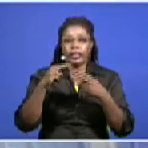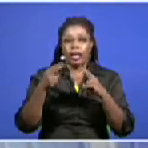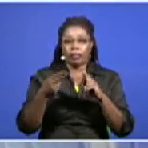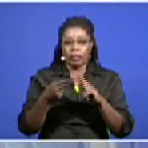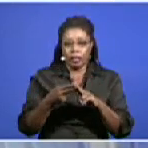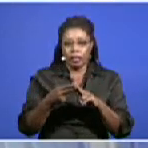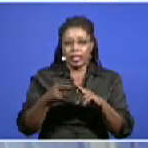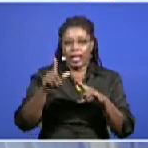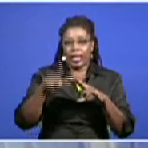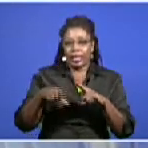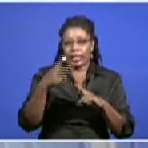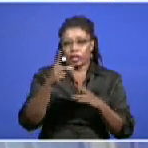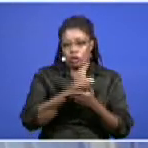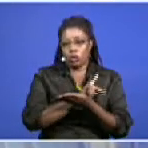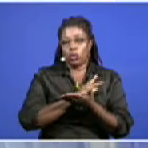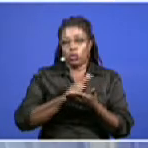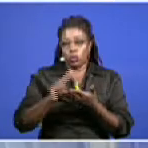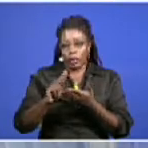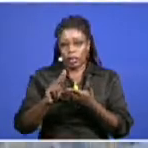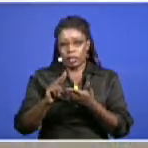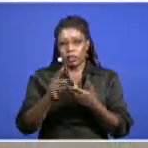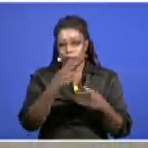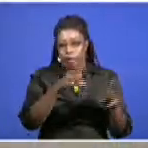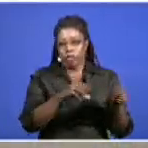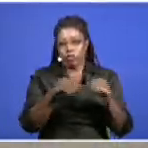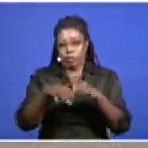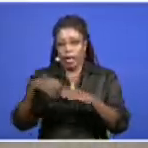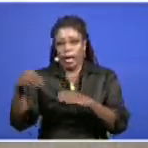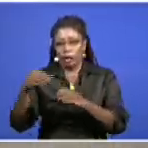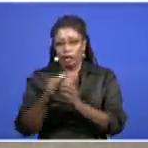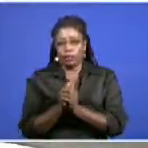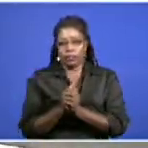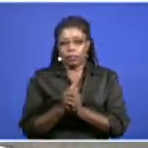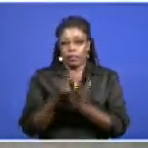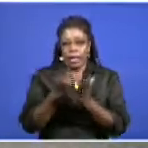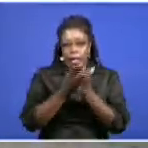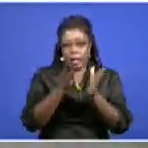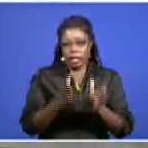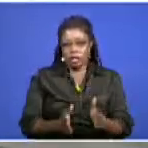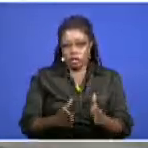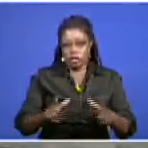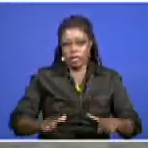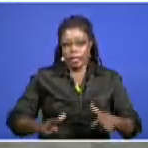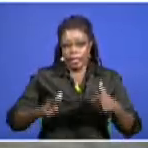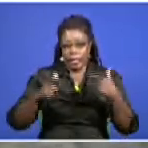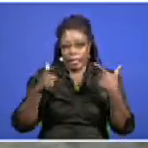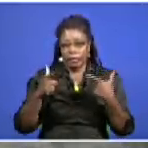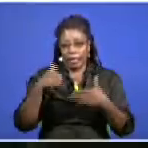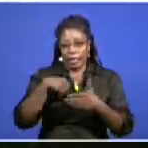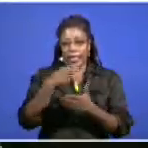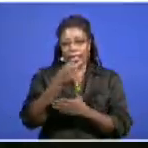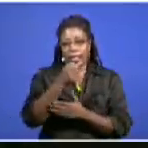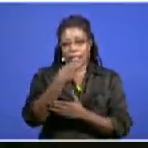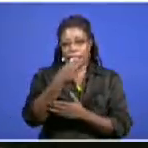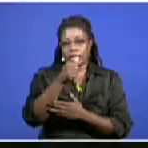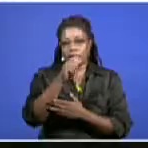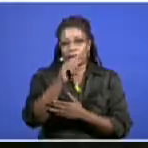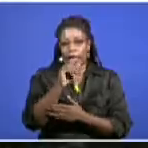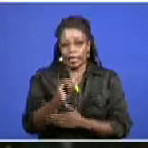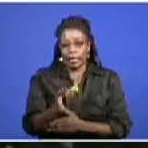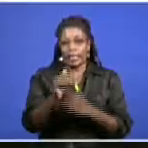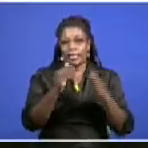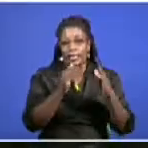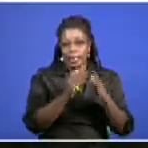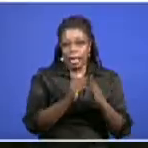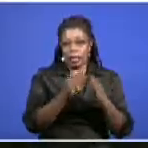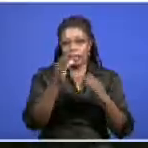2 weeks to go to the planned evictions. Haitians living in shantytowns now have 9 days to move. Shantytown Task Force Chairman Senator